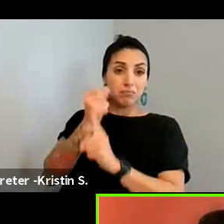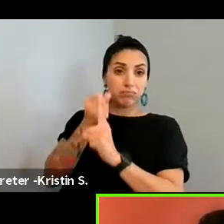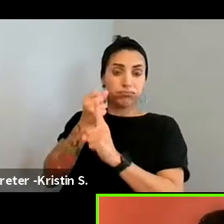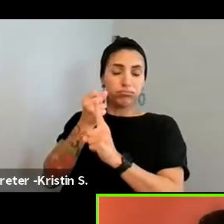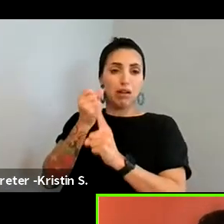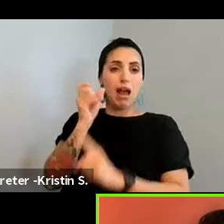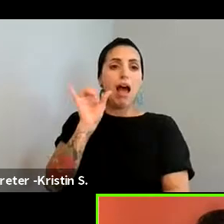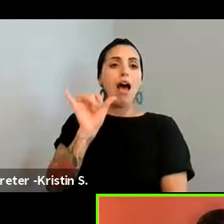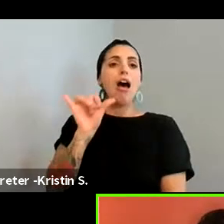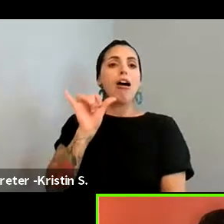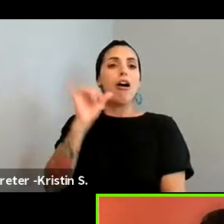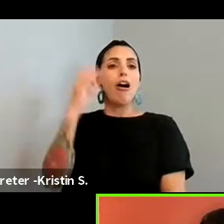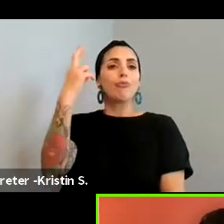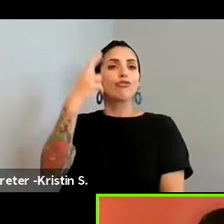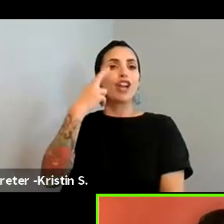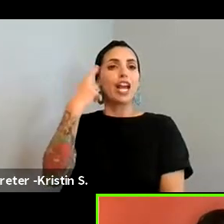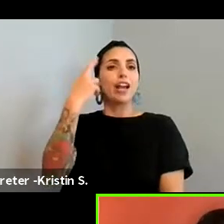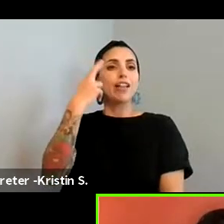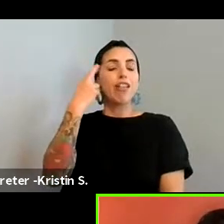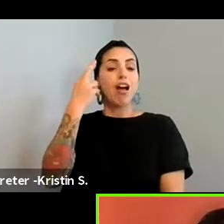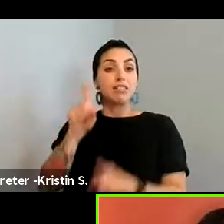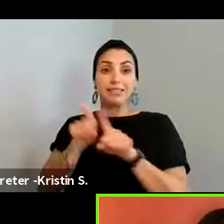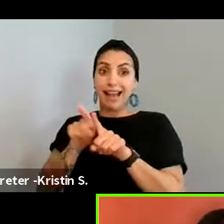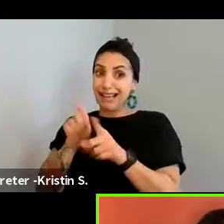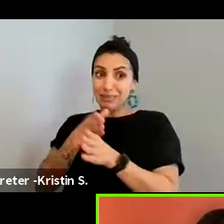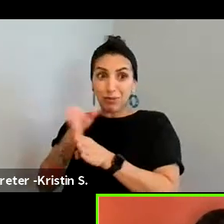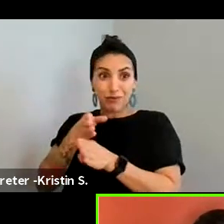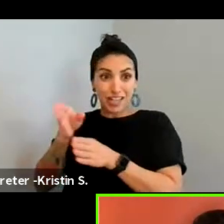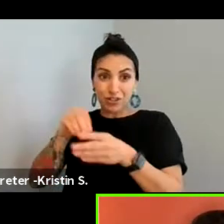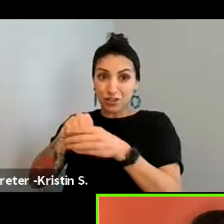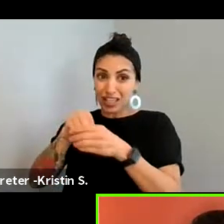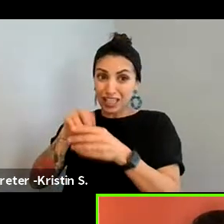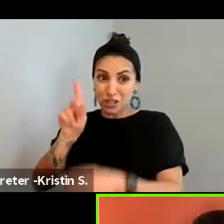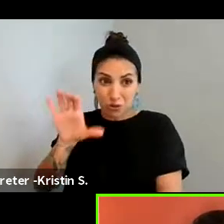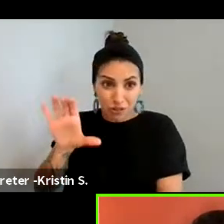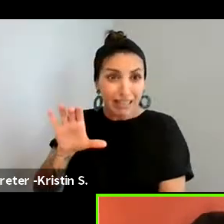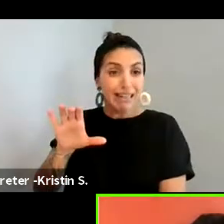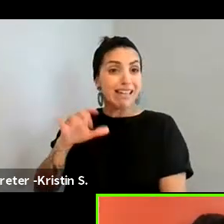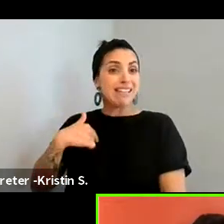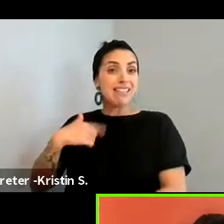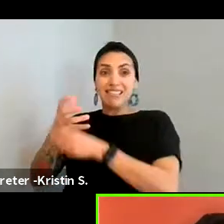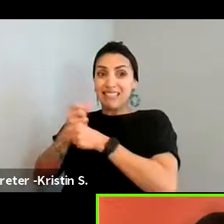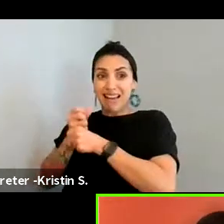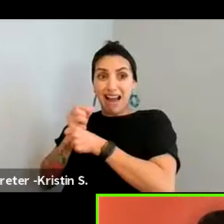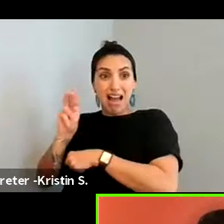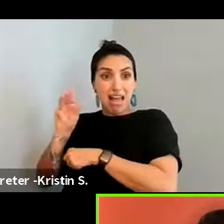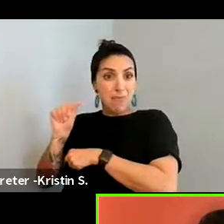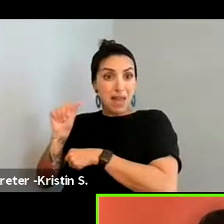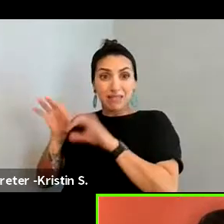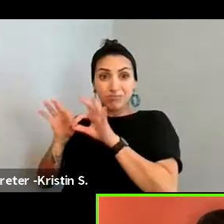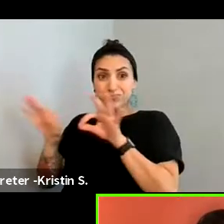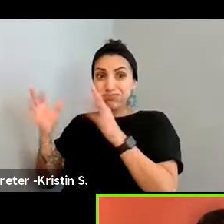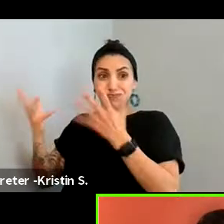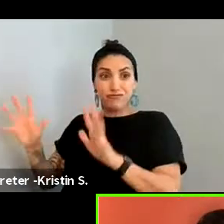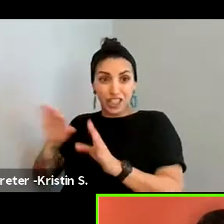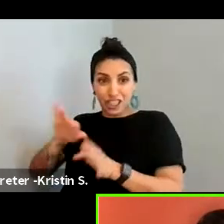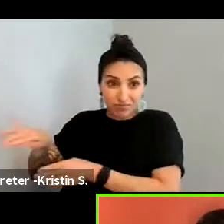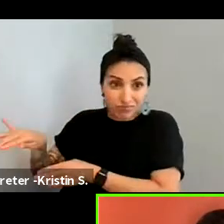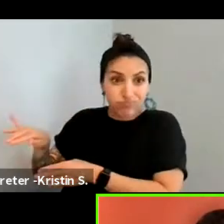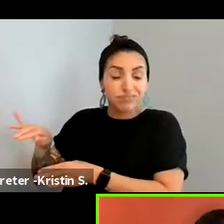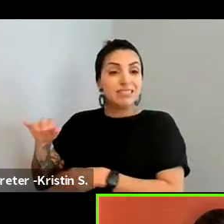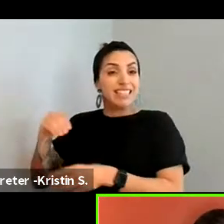a professional, specifically living in New York and having gotten my master's in New York, that